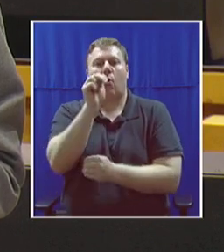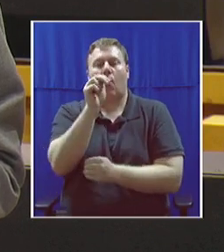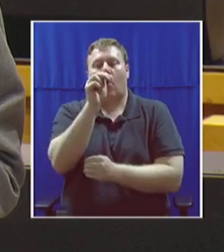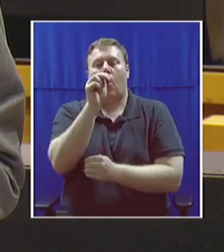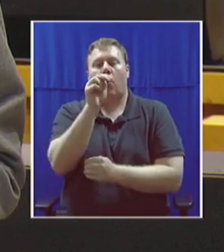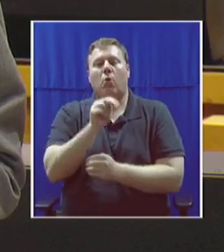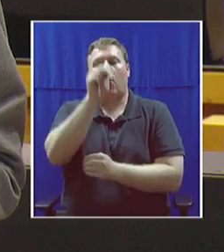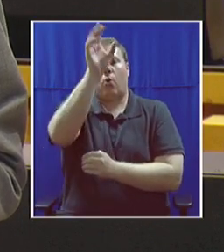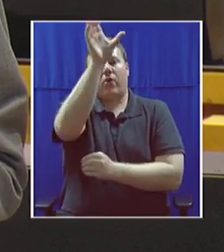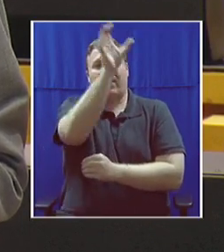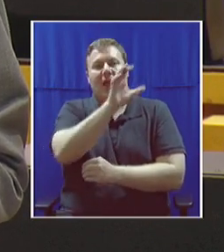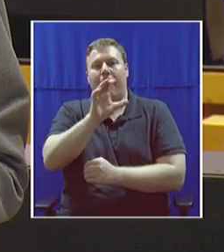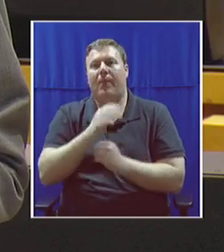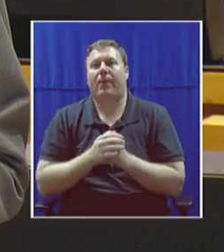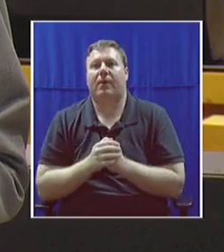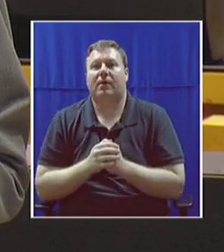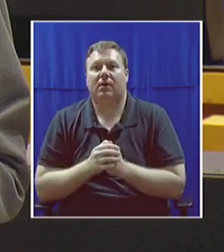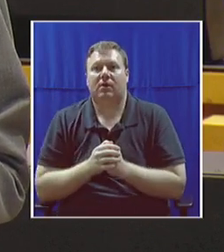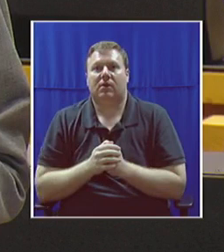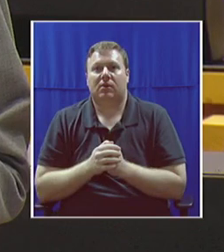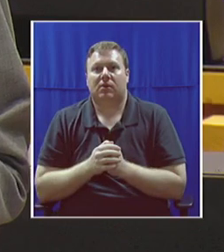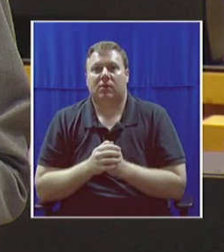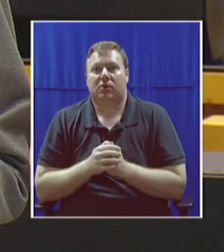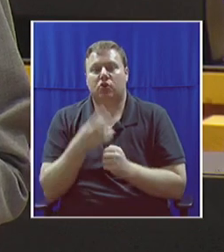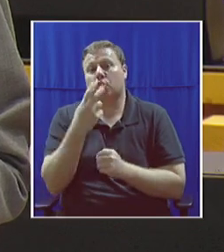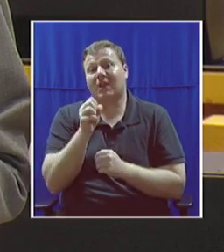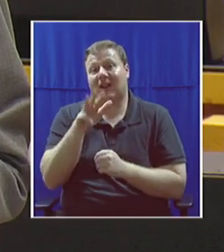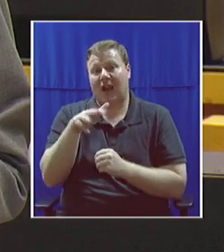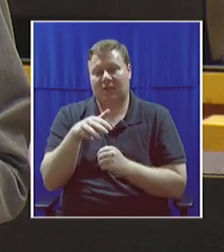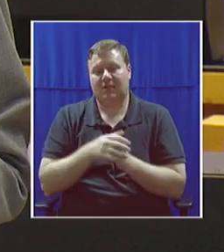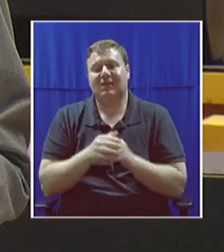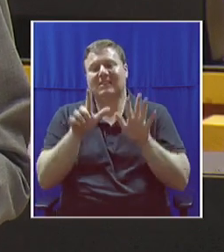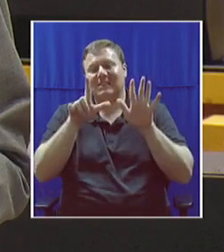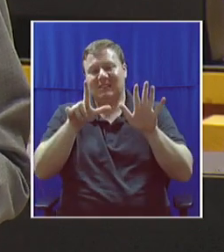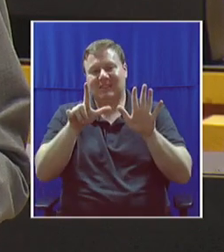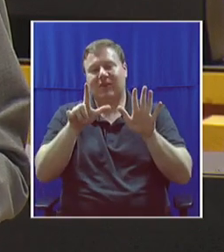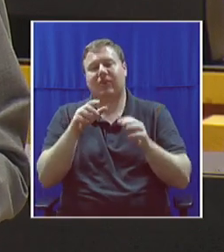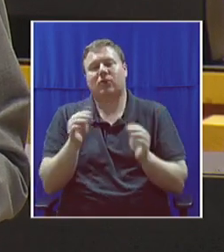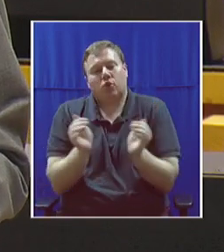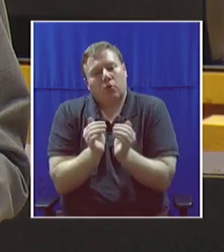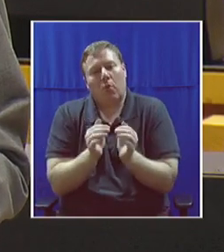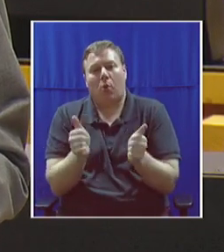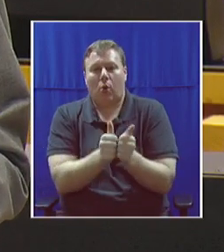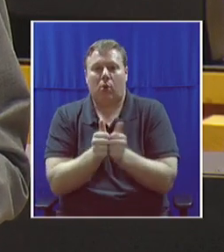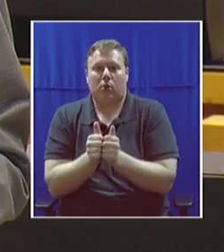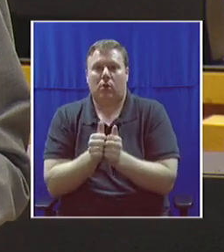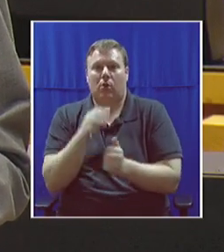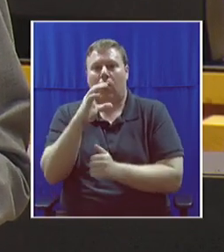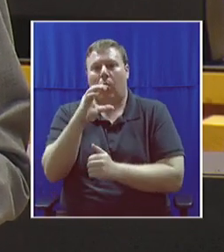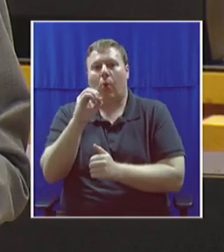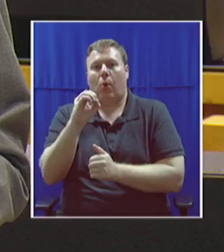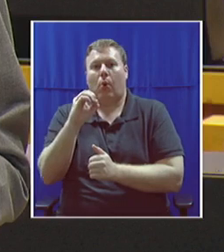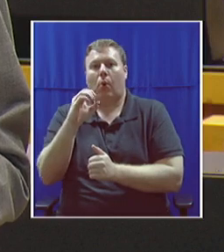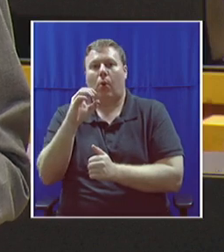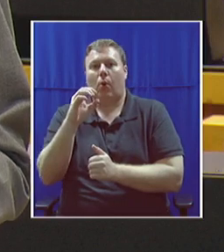2019 I handed over 15 year fishing rights to seven small scale cooperatives in the ugu district Municipality